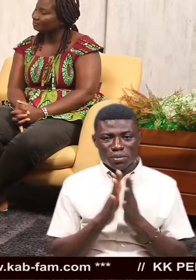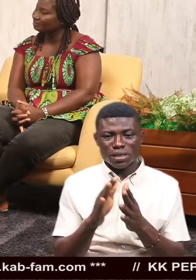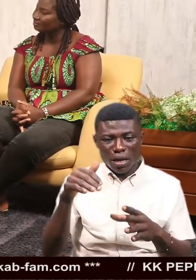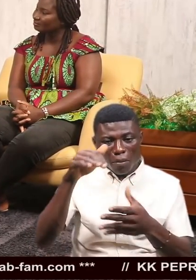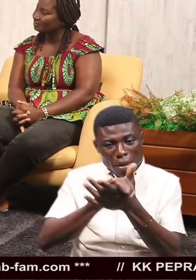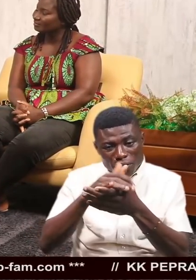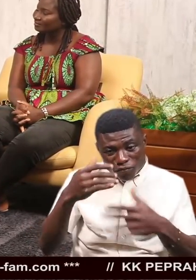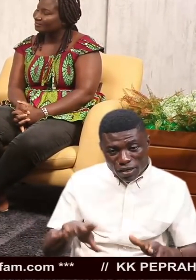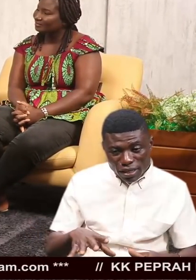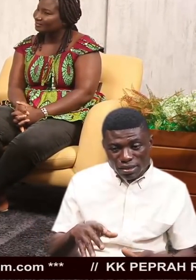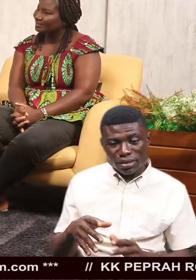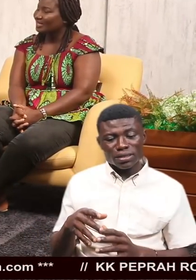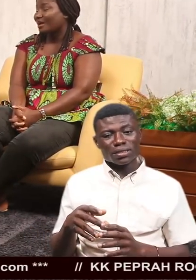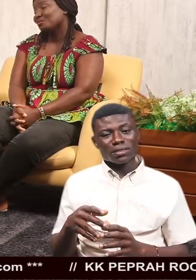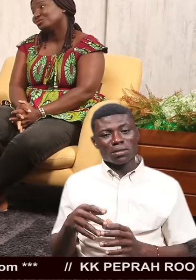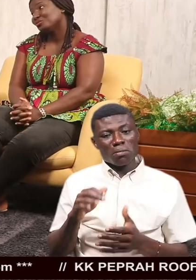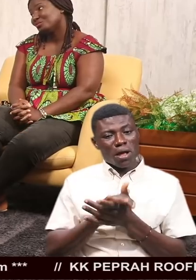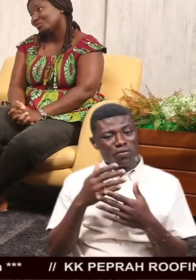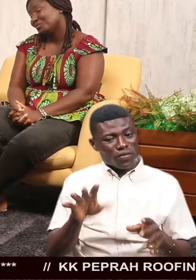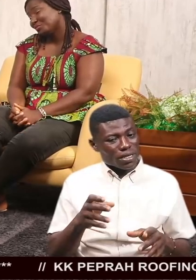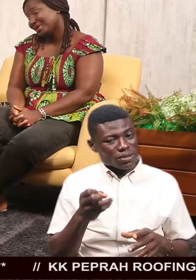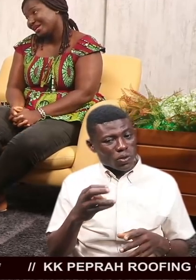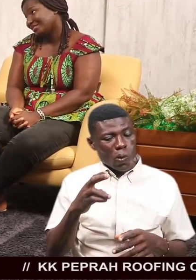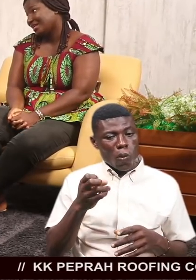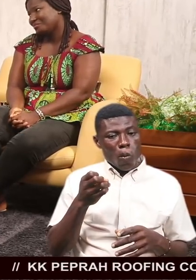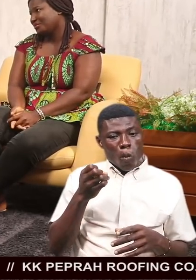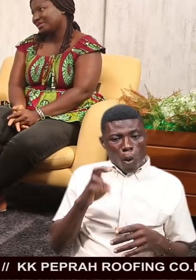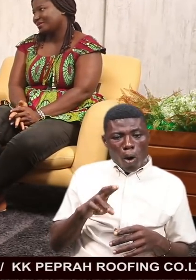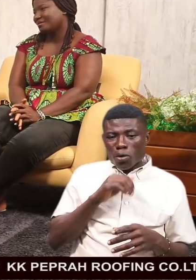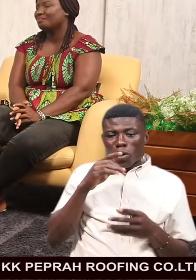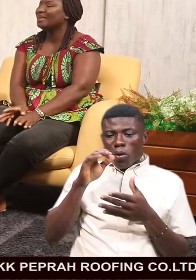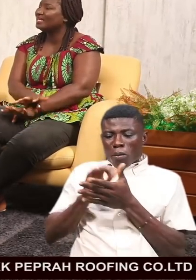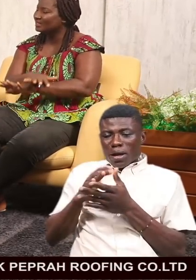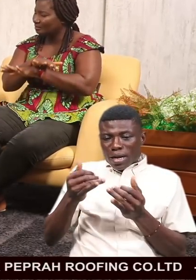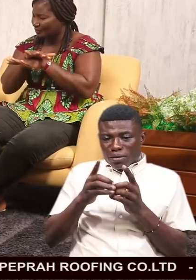compared to we a missus no. I want to woman pass a brie.